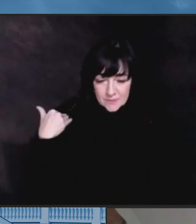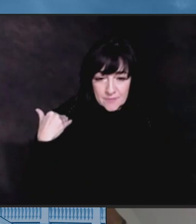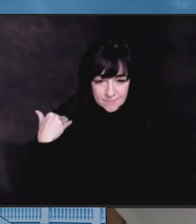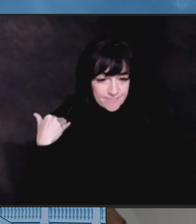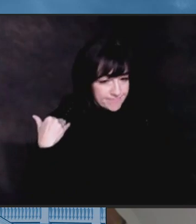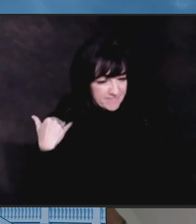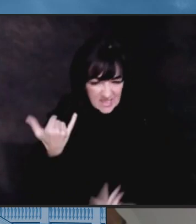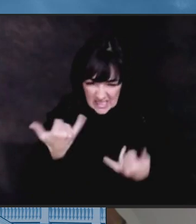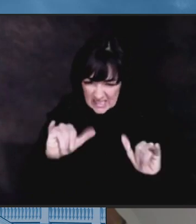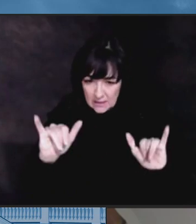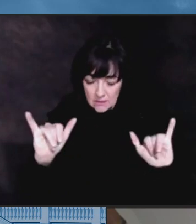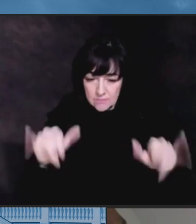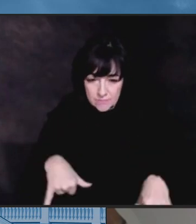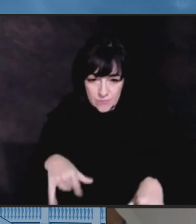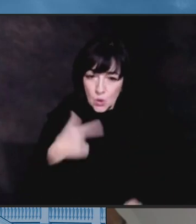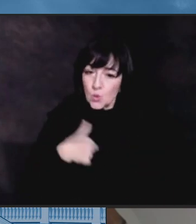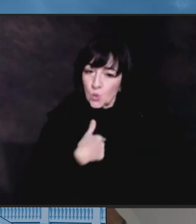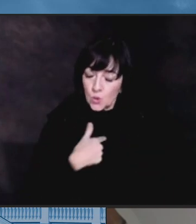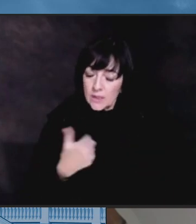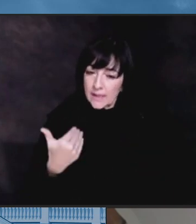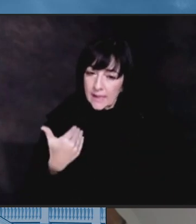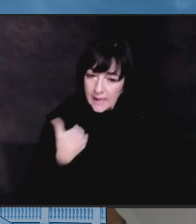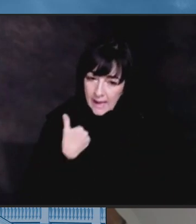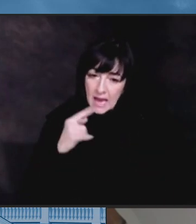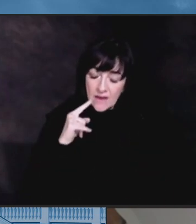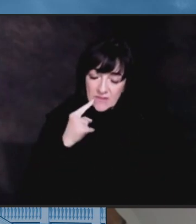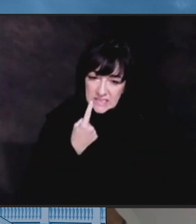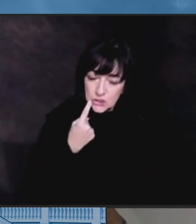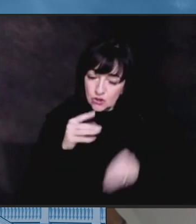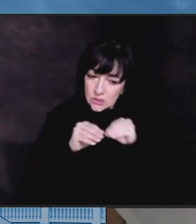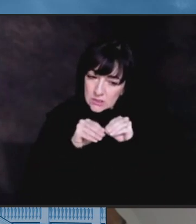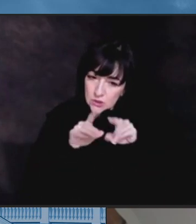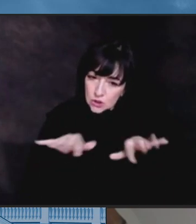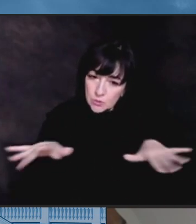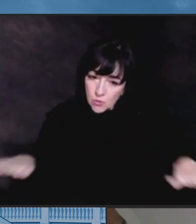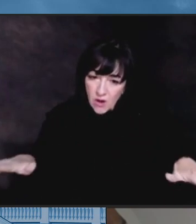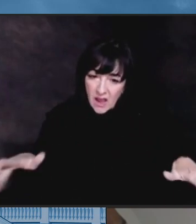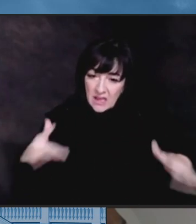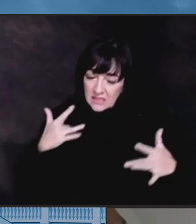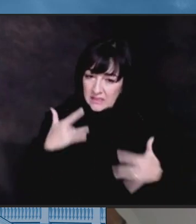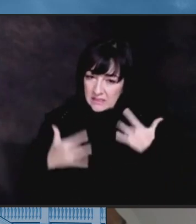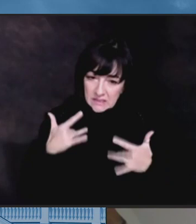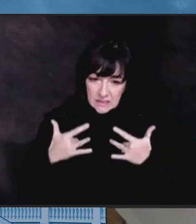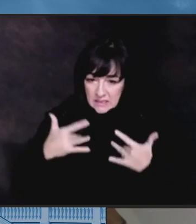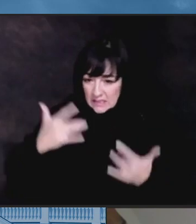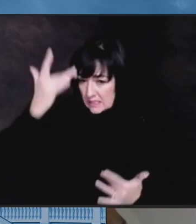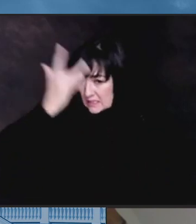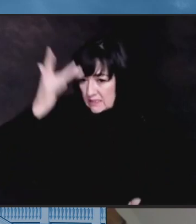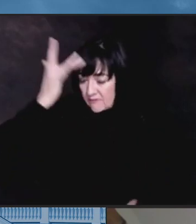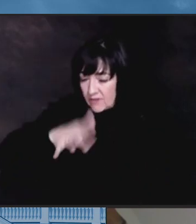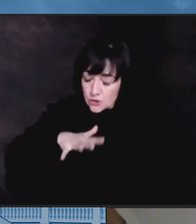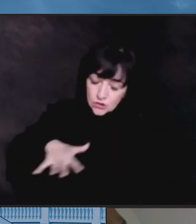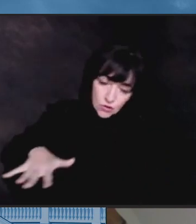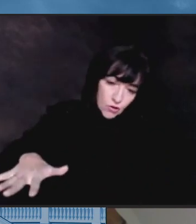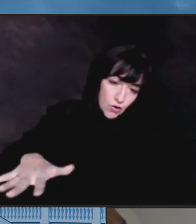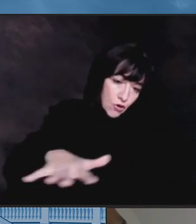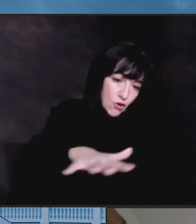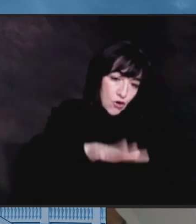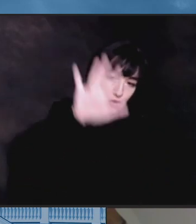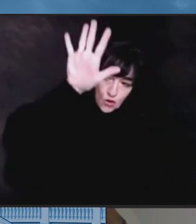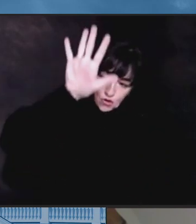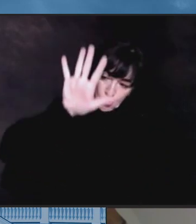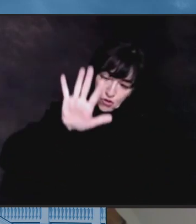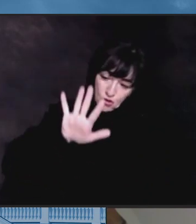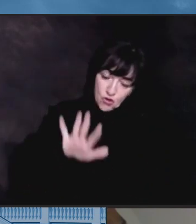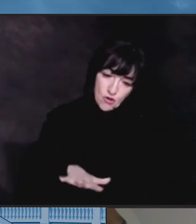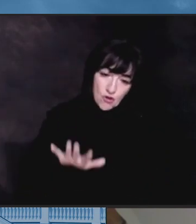have significant spread of infection across the state of Delaware right now. So there's no area in the